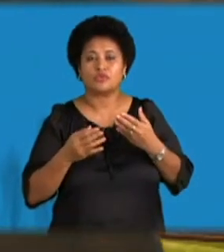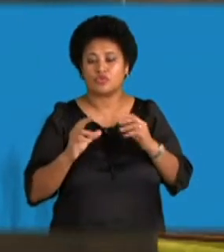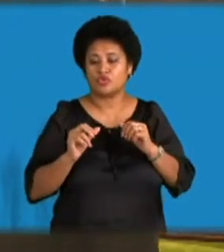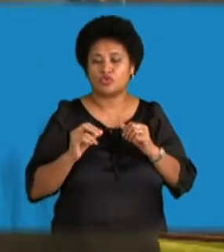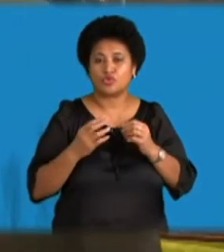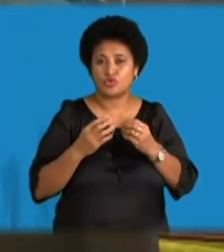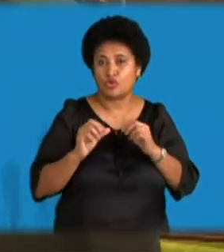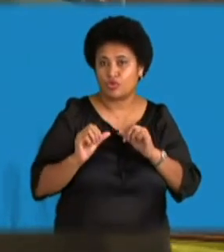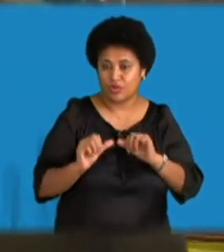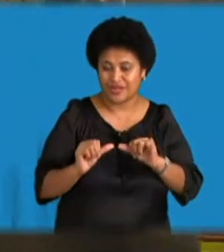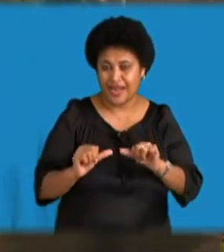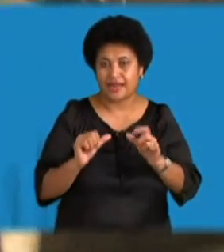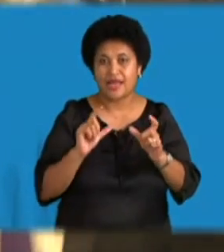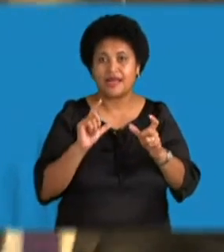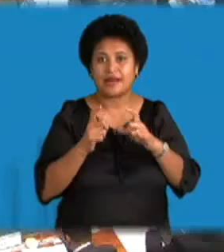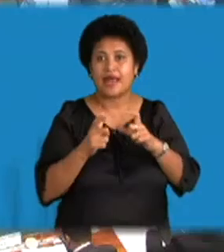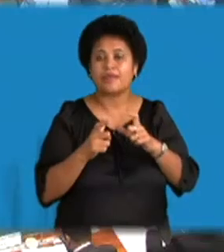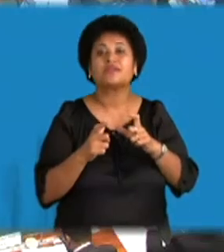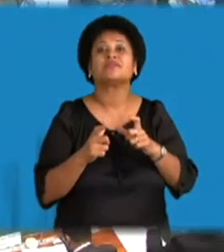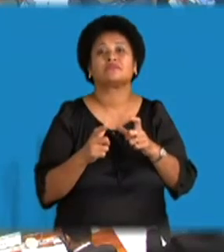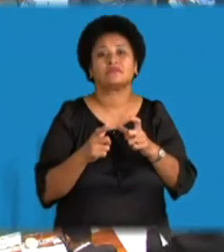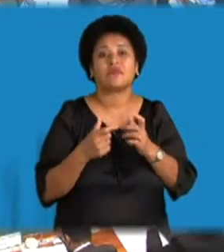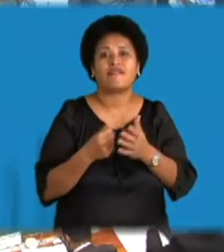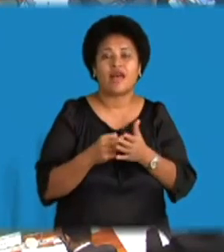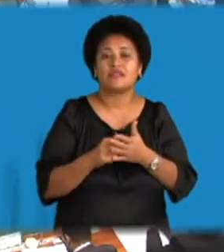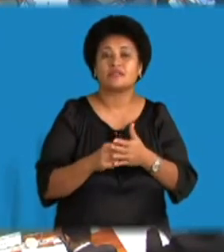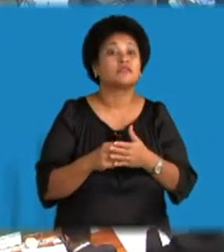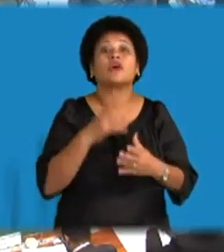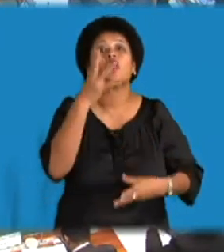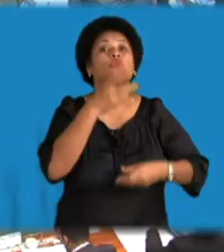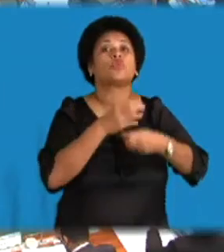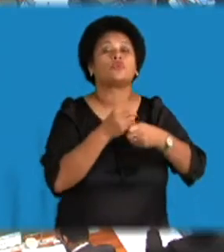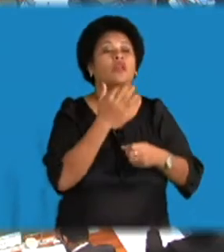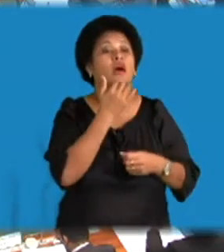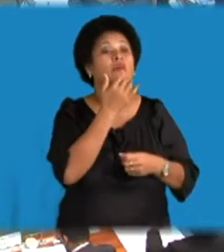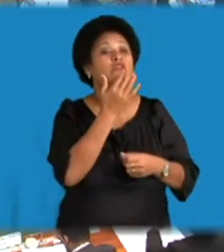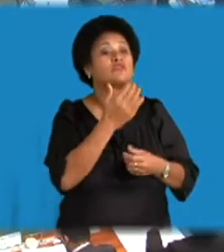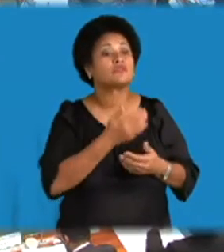stated. So what's the total? Thank you. And for what Honourable programs? Minister.